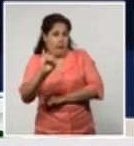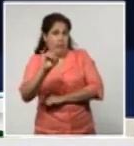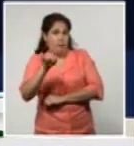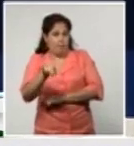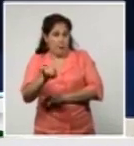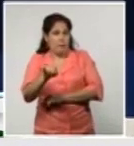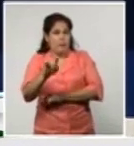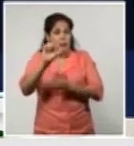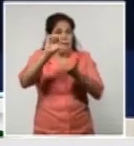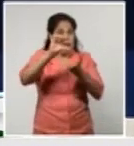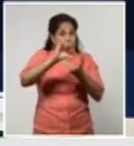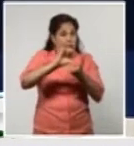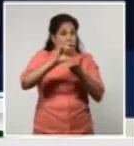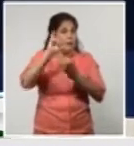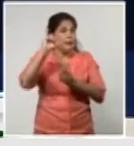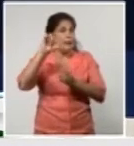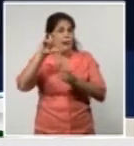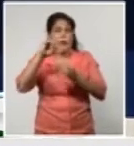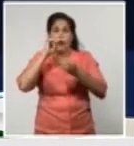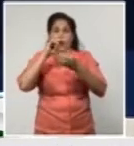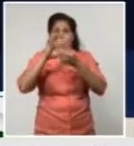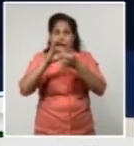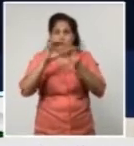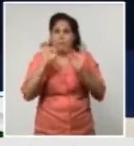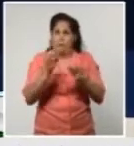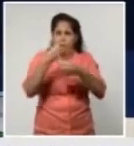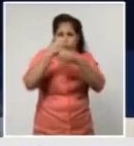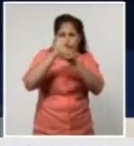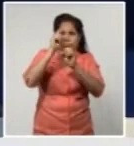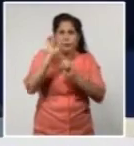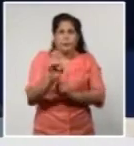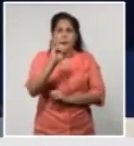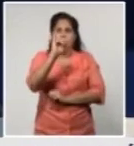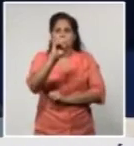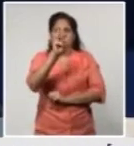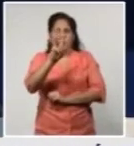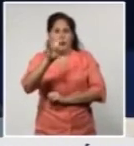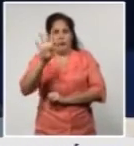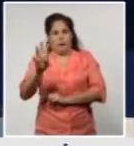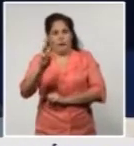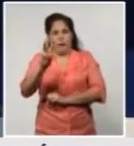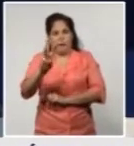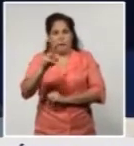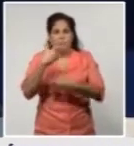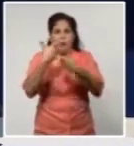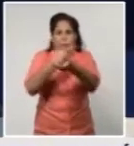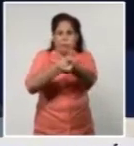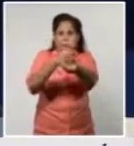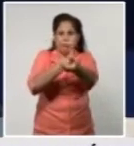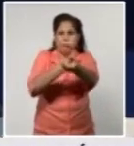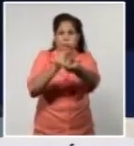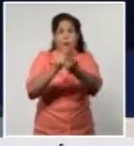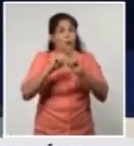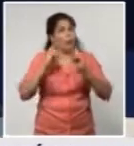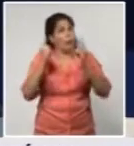Ameijeira's Hospital Laboratory, 346. And in the Center for Genetic Engineering and